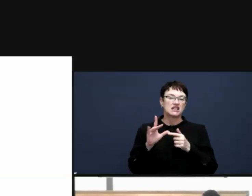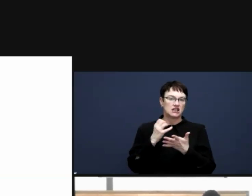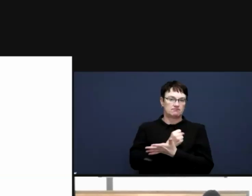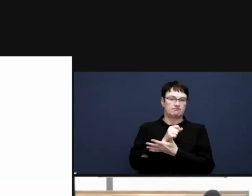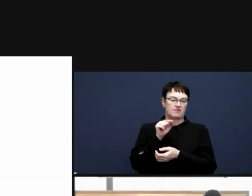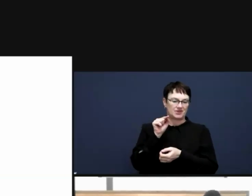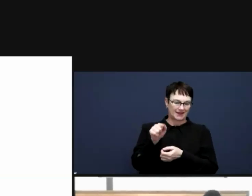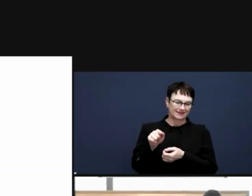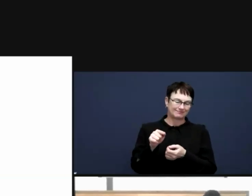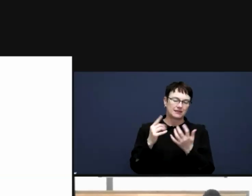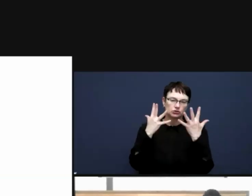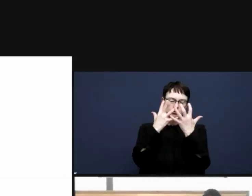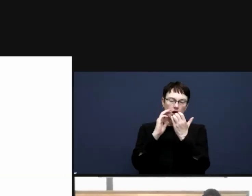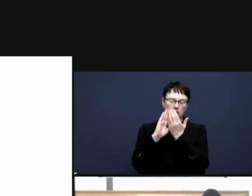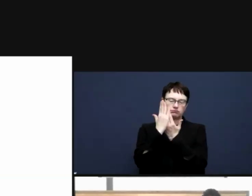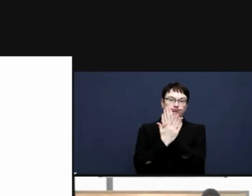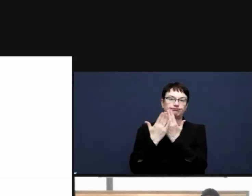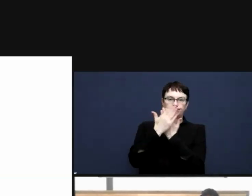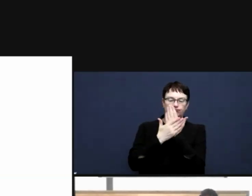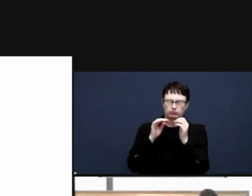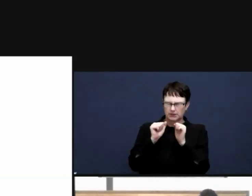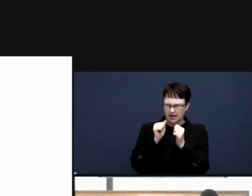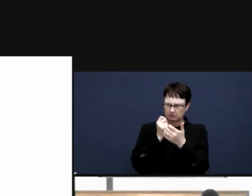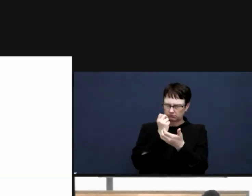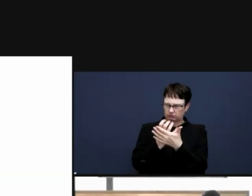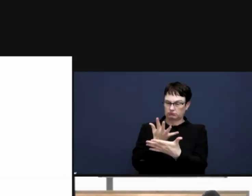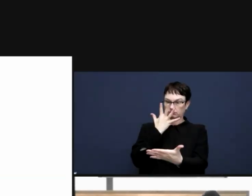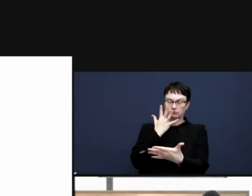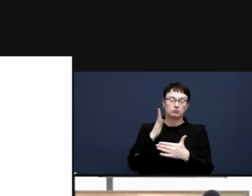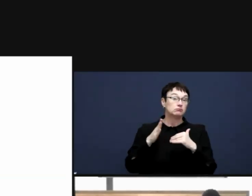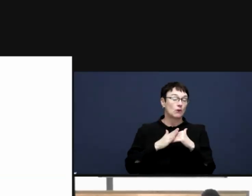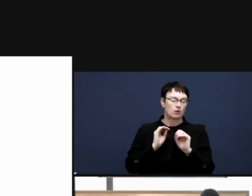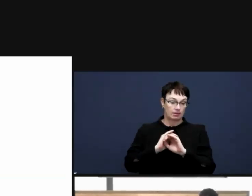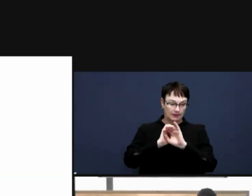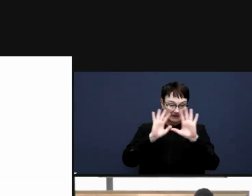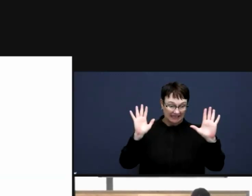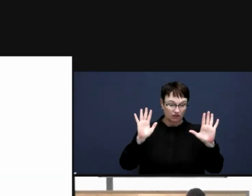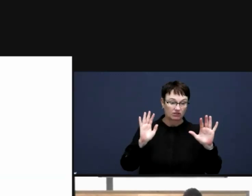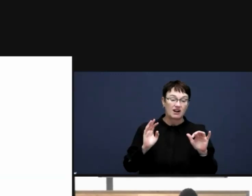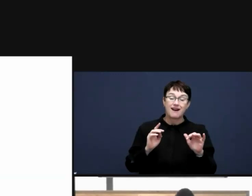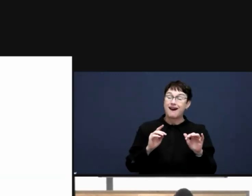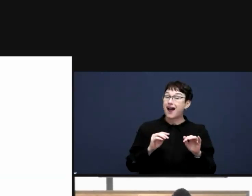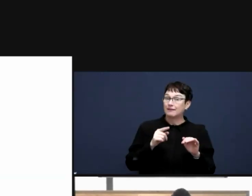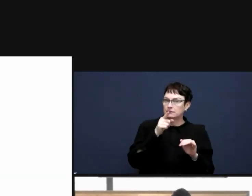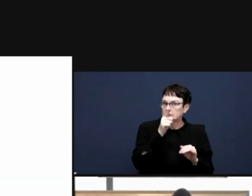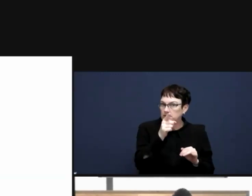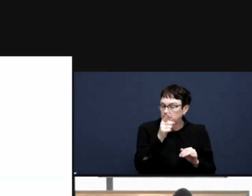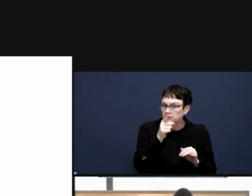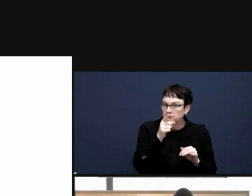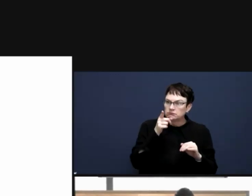it. And you need to know how to use these assistive technologies. Otherwise, you don't know how to test an app.